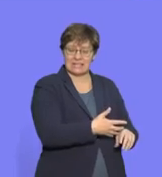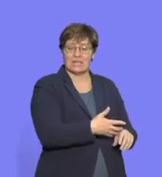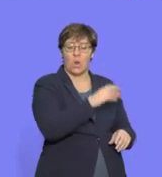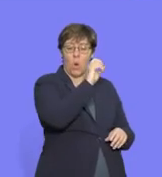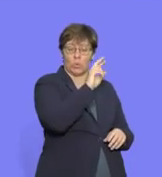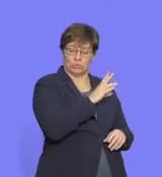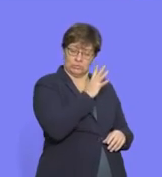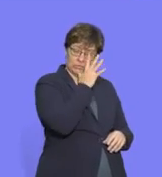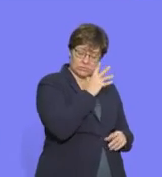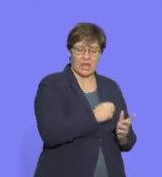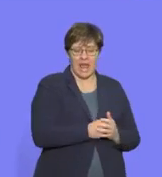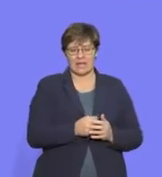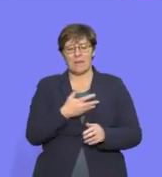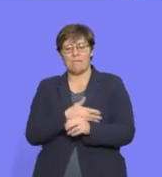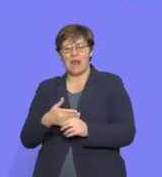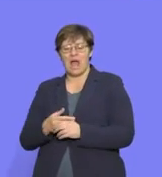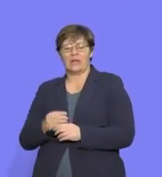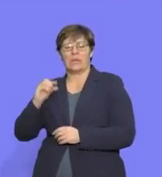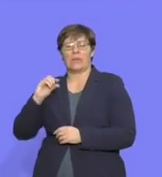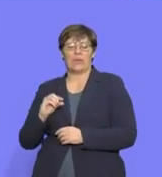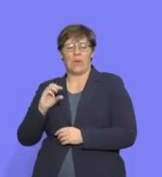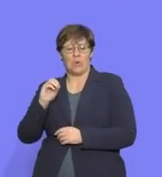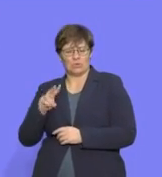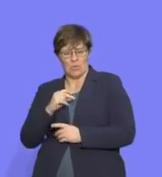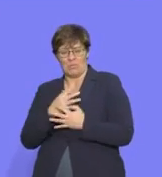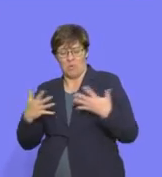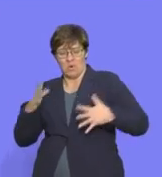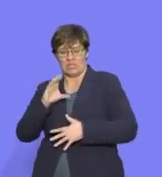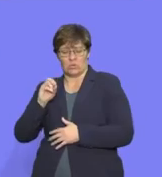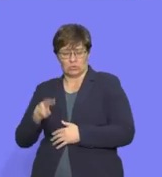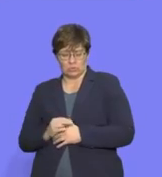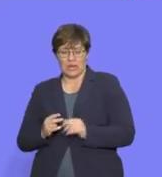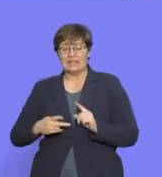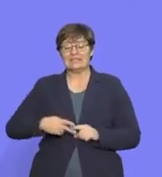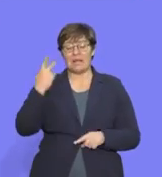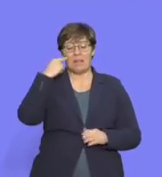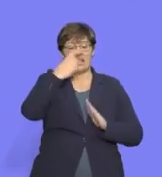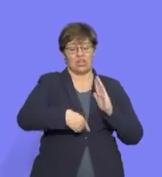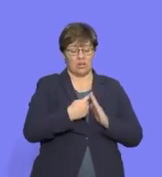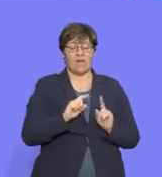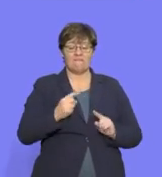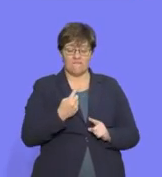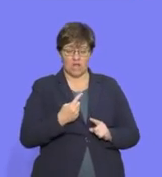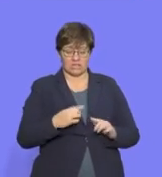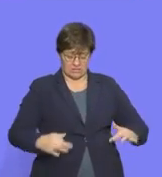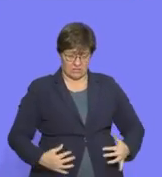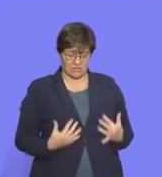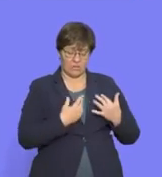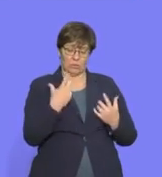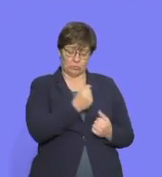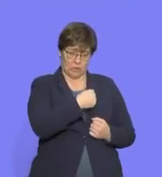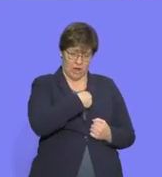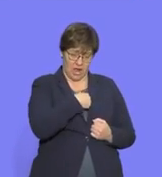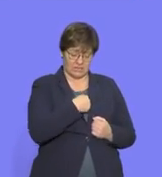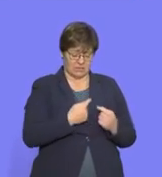versus oxygenated blood, that the heart has a double circulatory system, that it comes to the heart, goes to the lungs, comes back